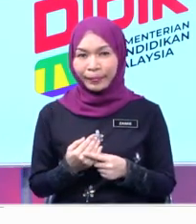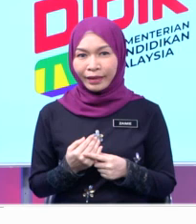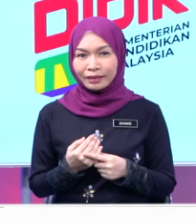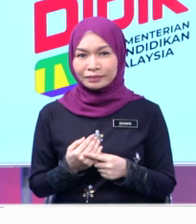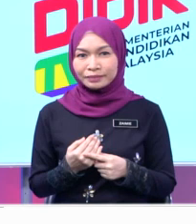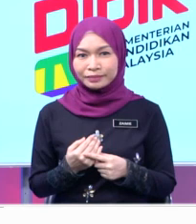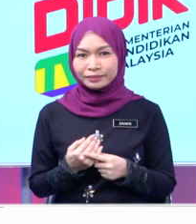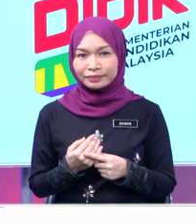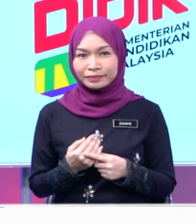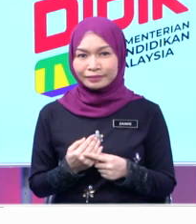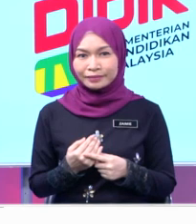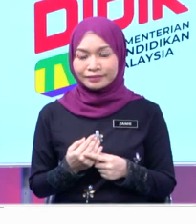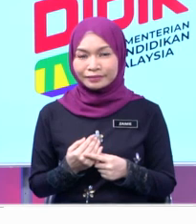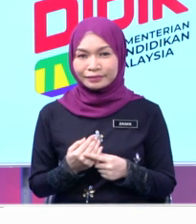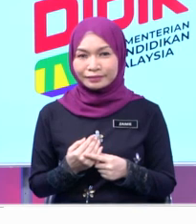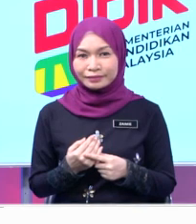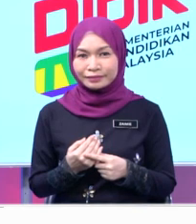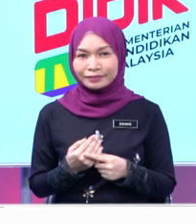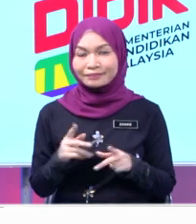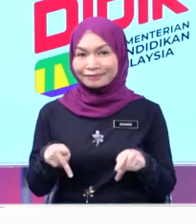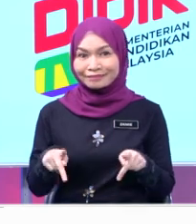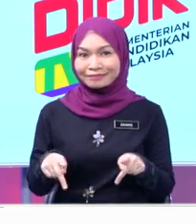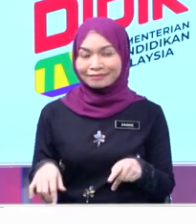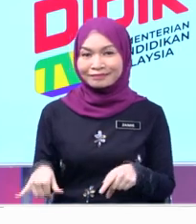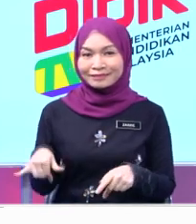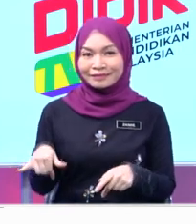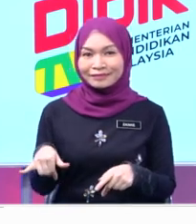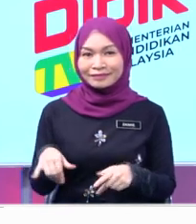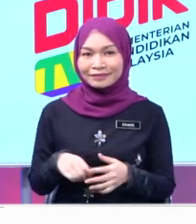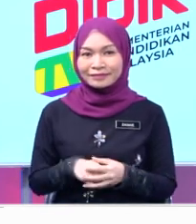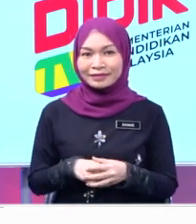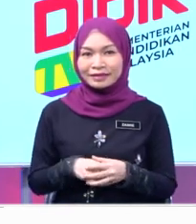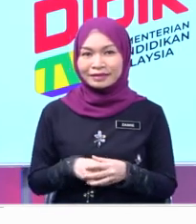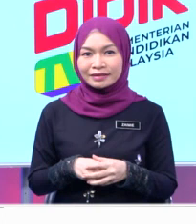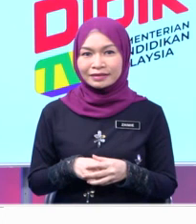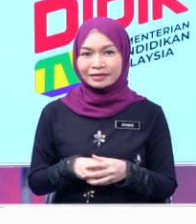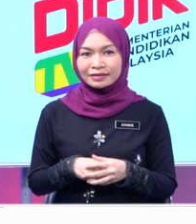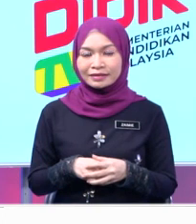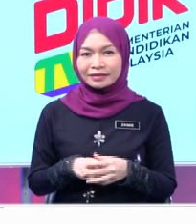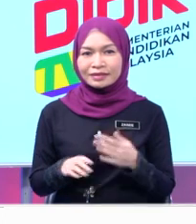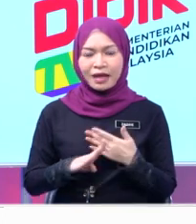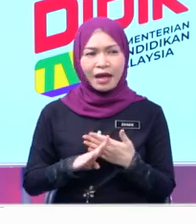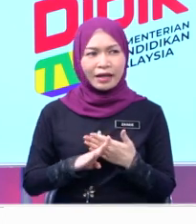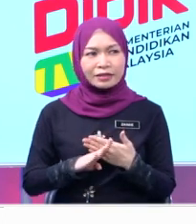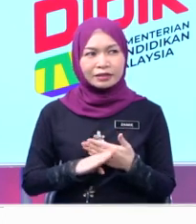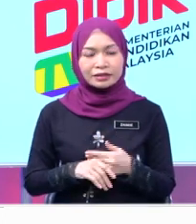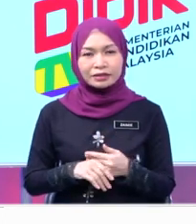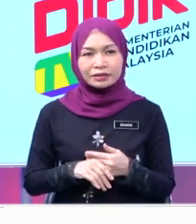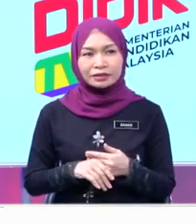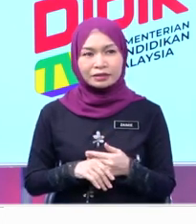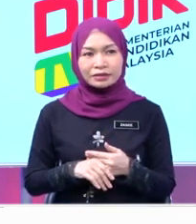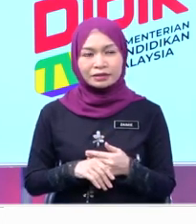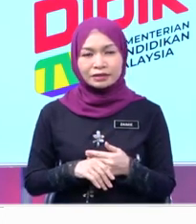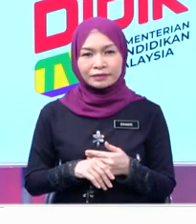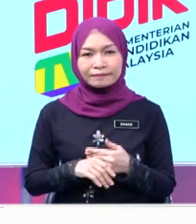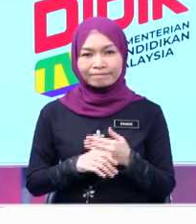millions of plastic bags which are a danger to fish and other animals. All right. Does it